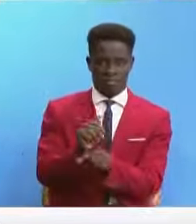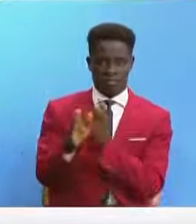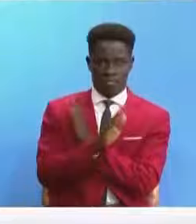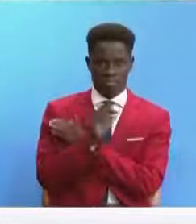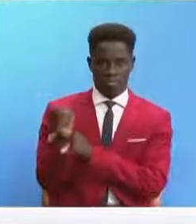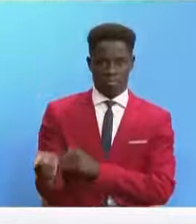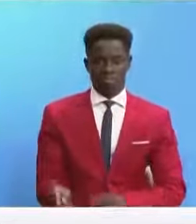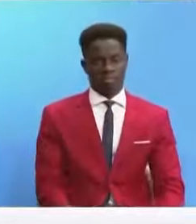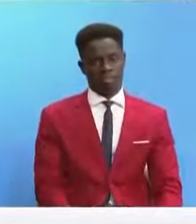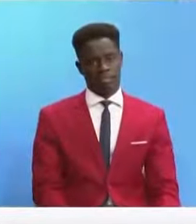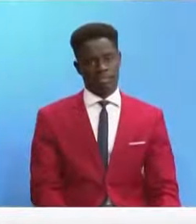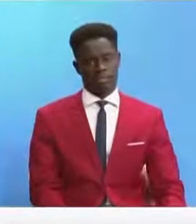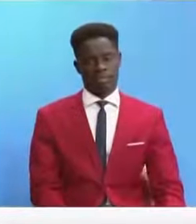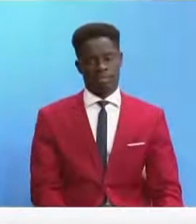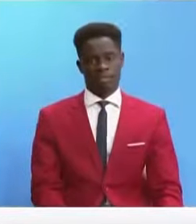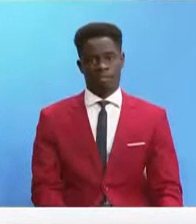assist